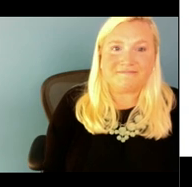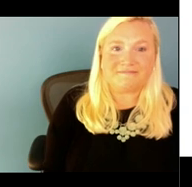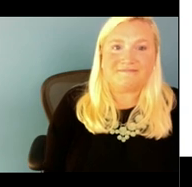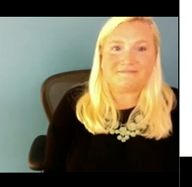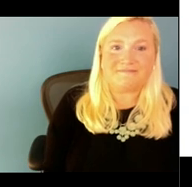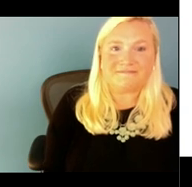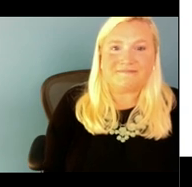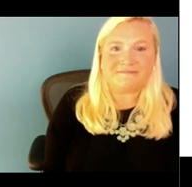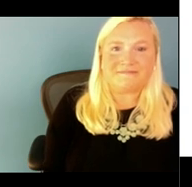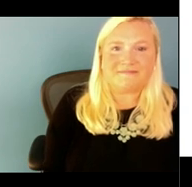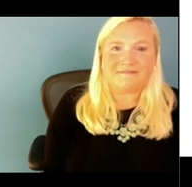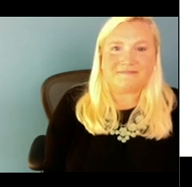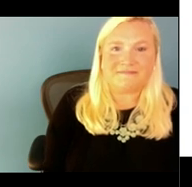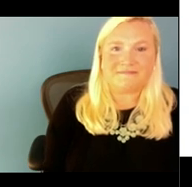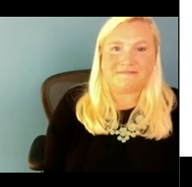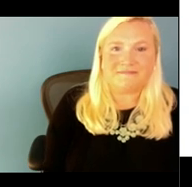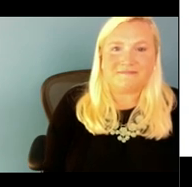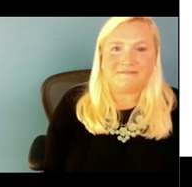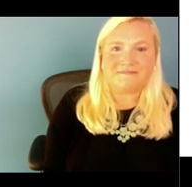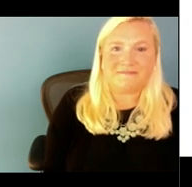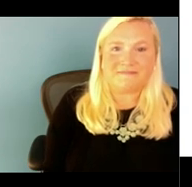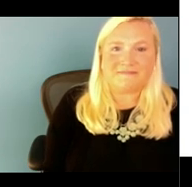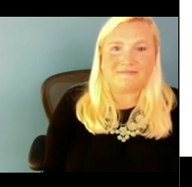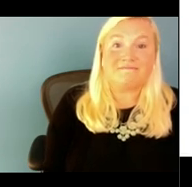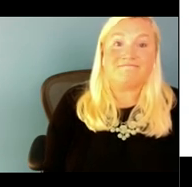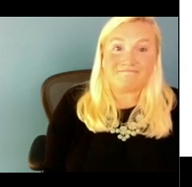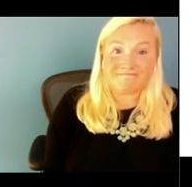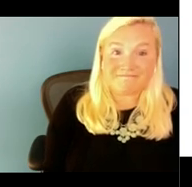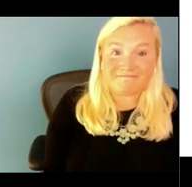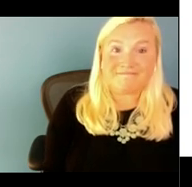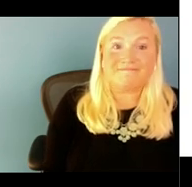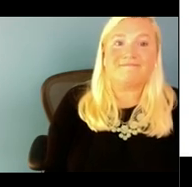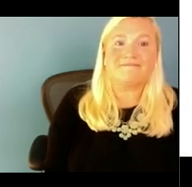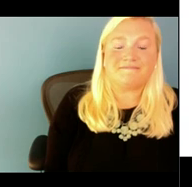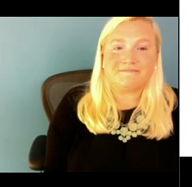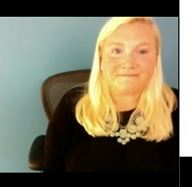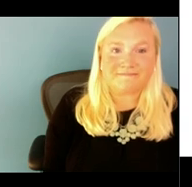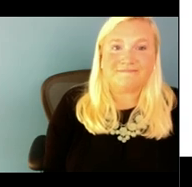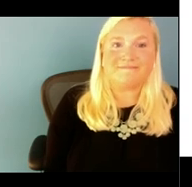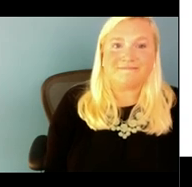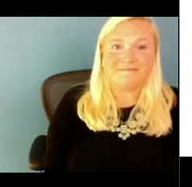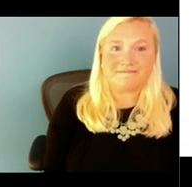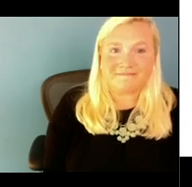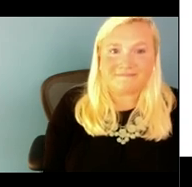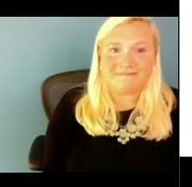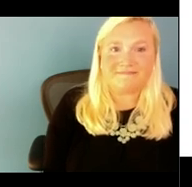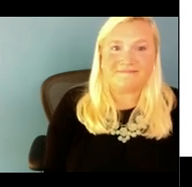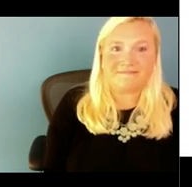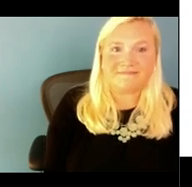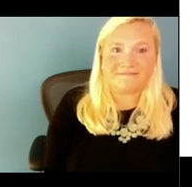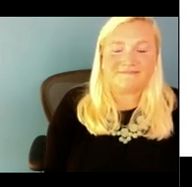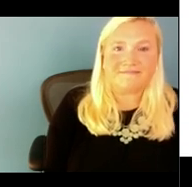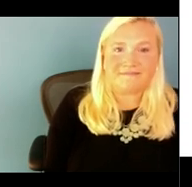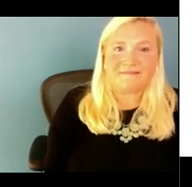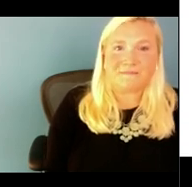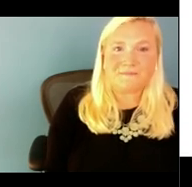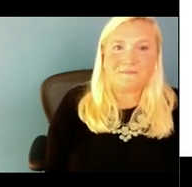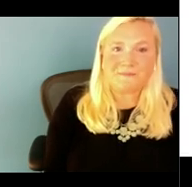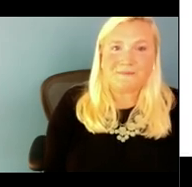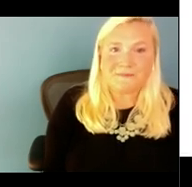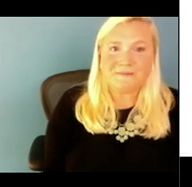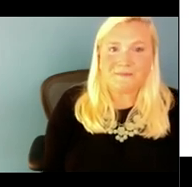feeling okay, in which case, I don't know, we've got a blank slate. We've got a clear opportunity to approach stuttering the way we